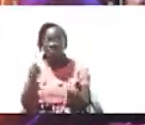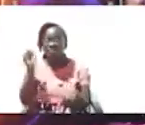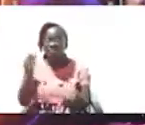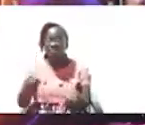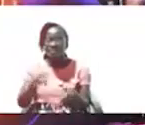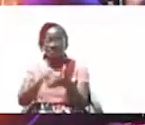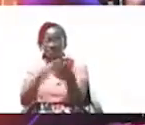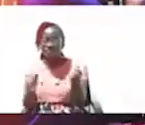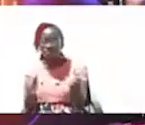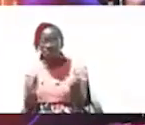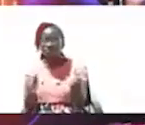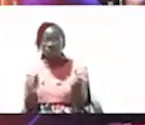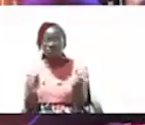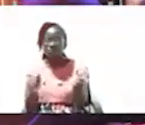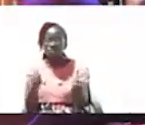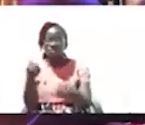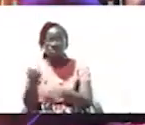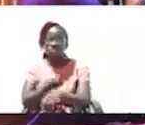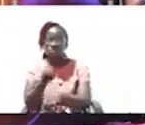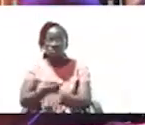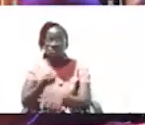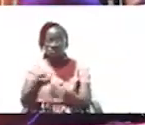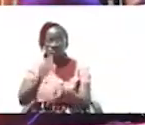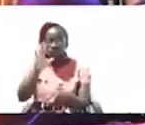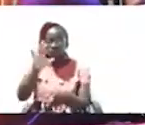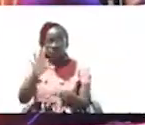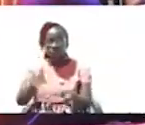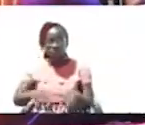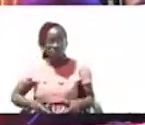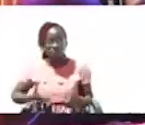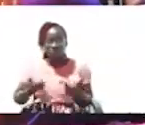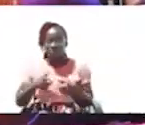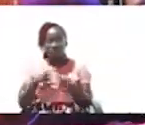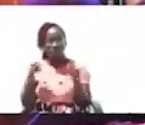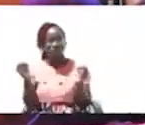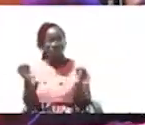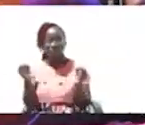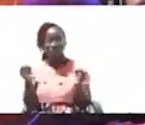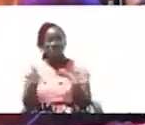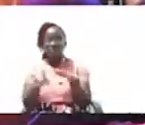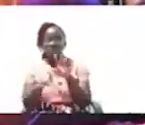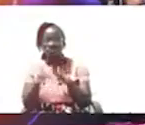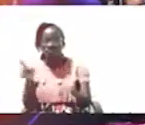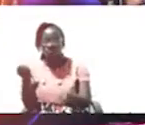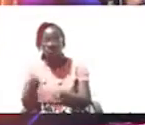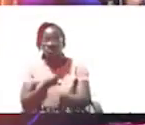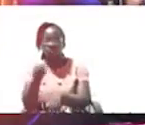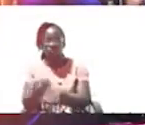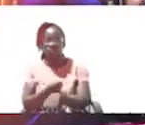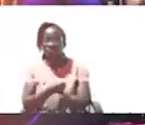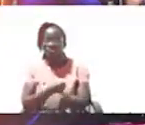is nobody who can roll away the stone in the spirit. Humu.